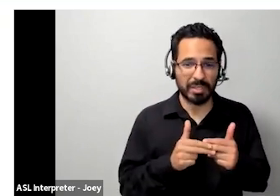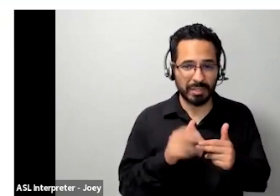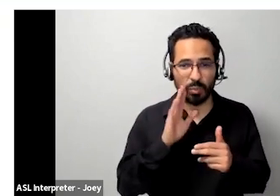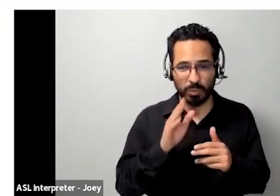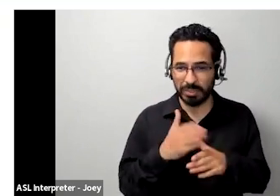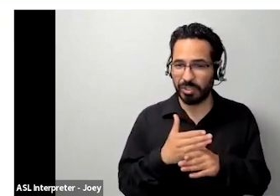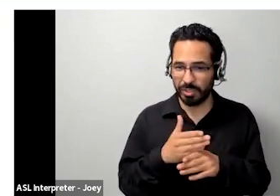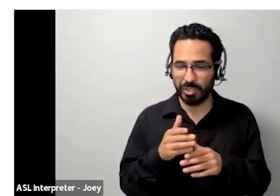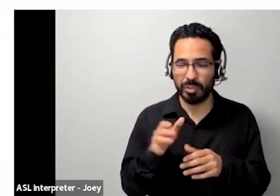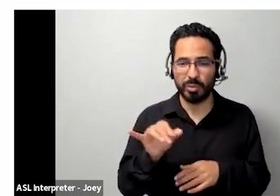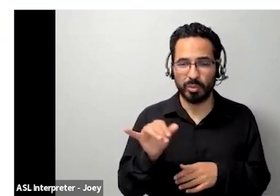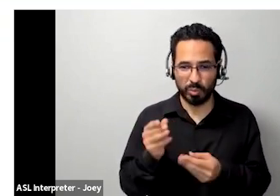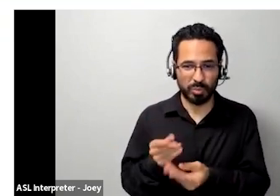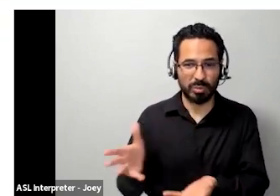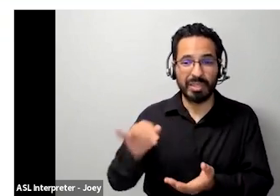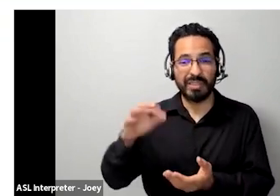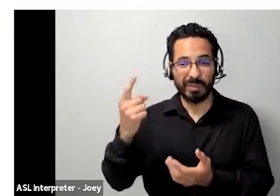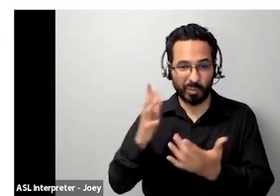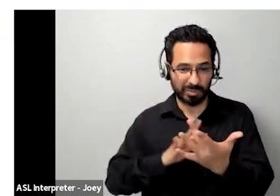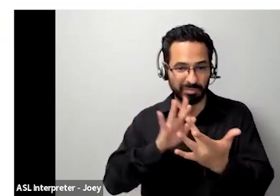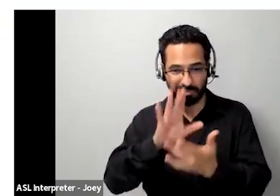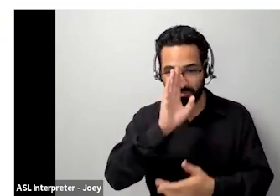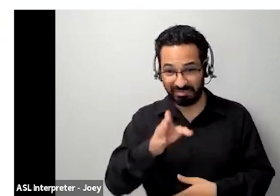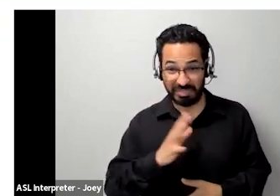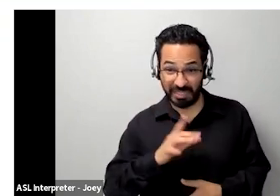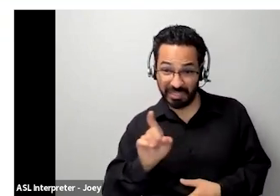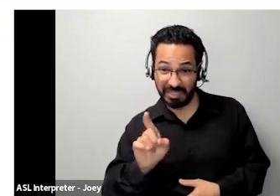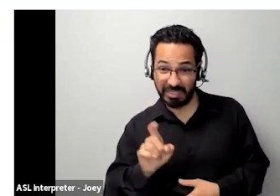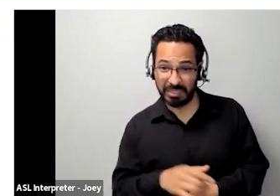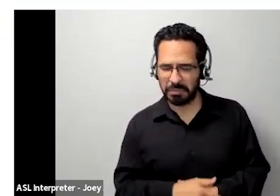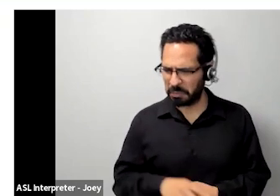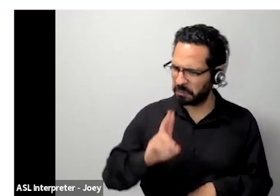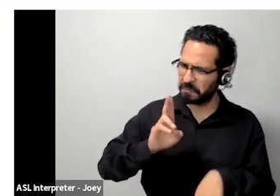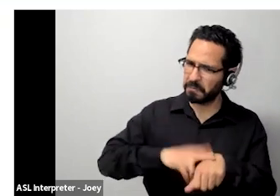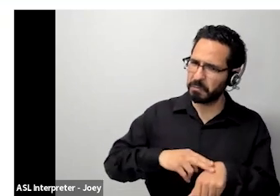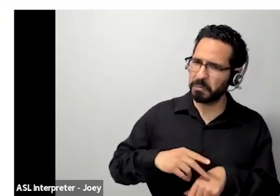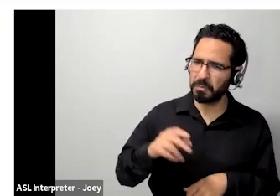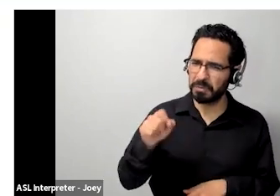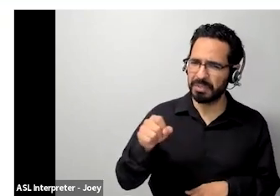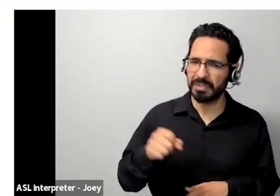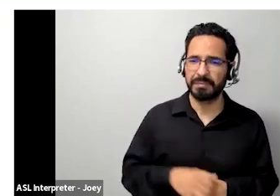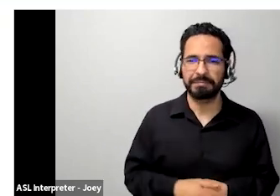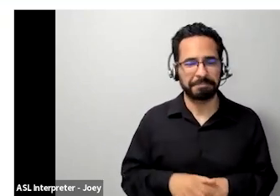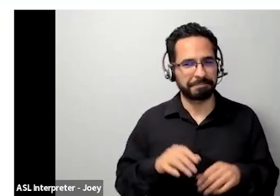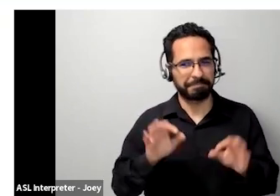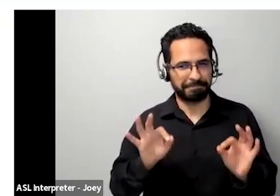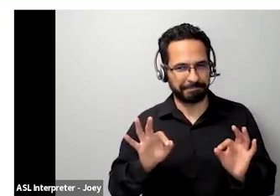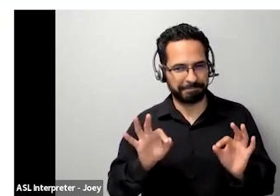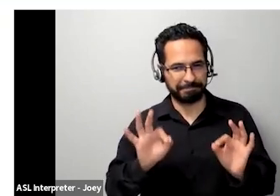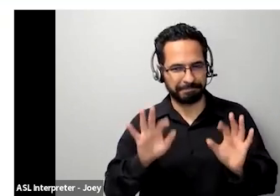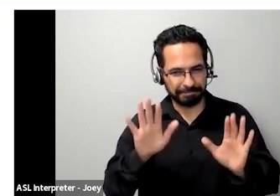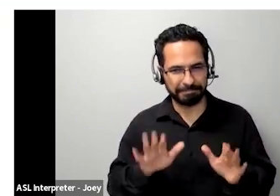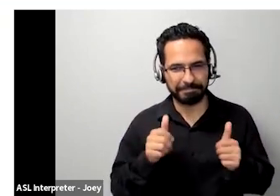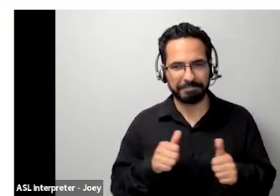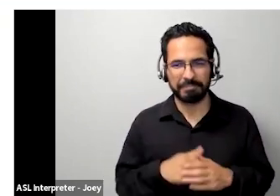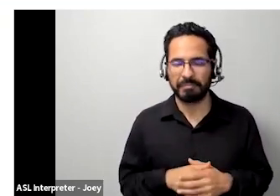well. So if someone wants to reach out to you directly, is that okay? Absolutely. Absolutely. Terrific. Happy to share. Terrific.